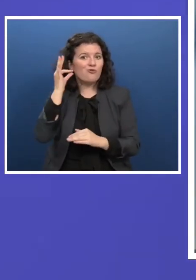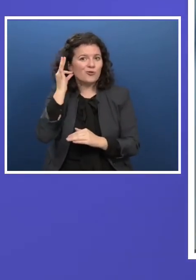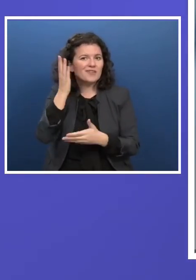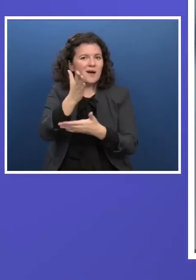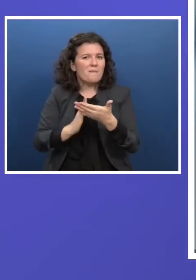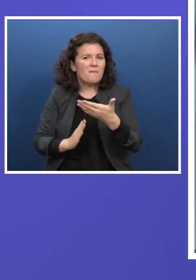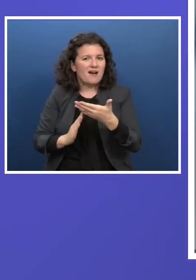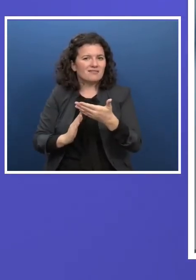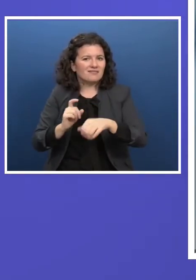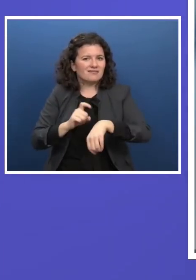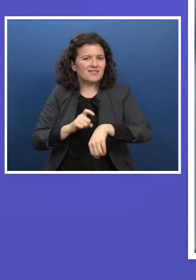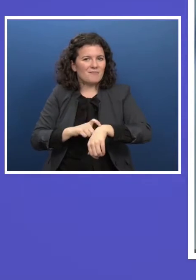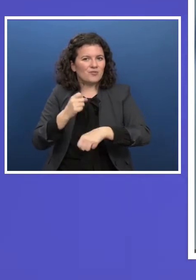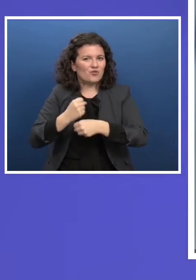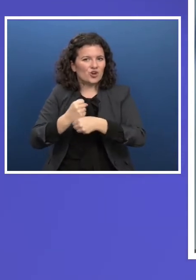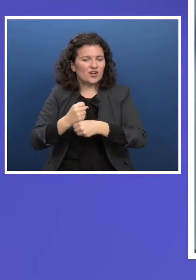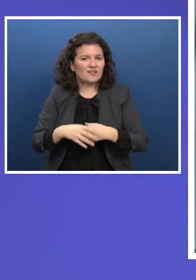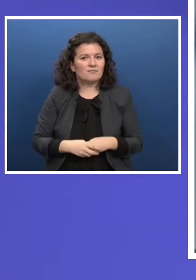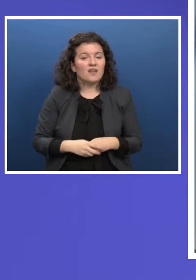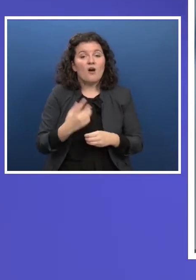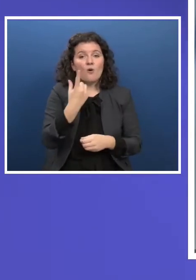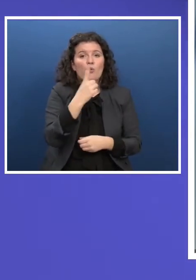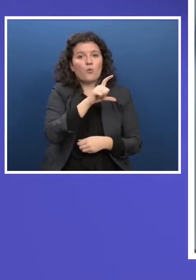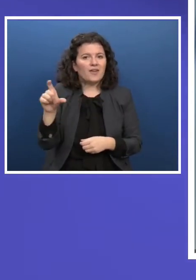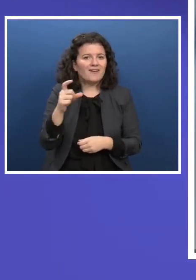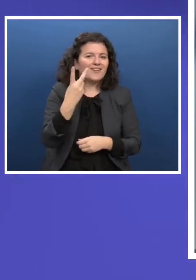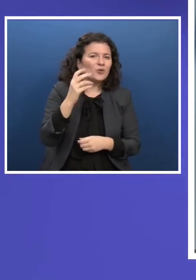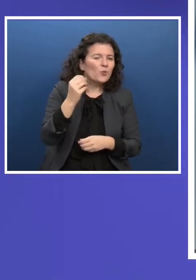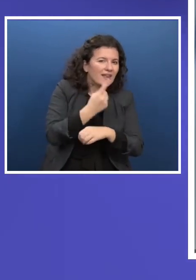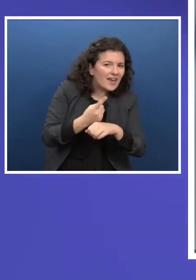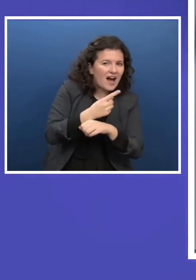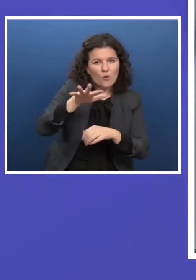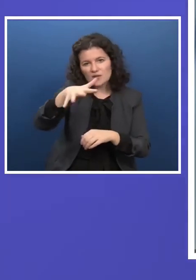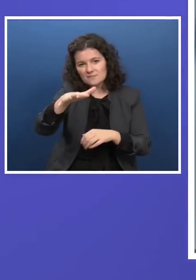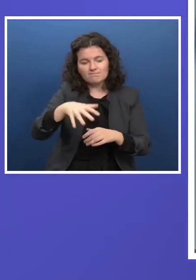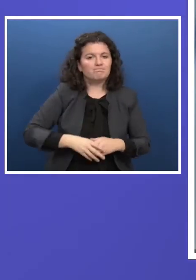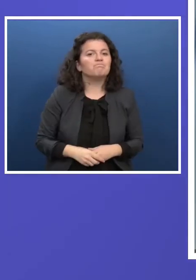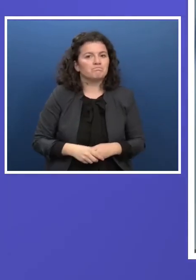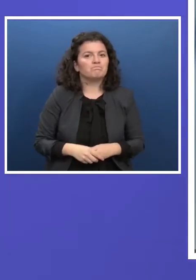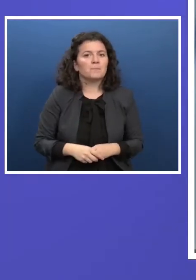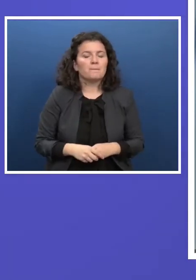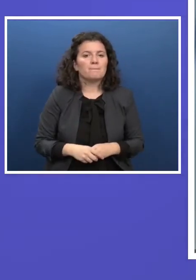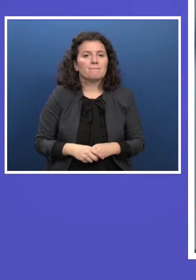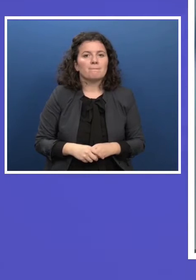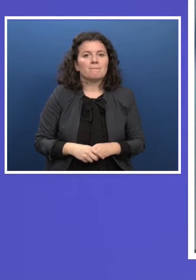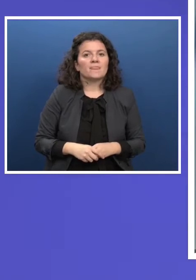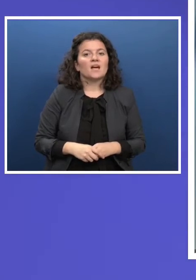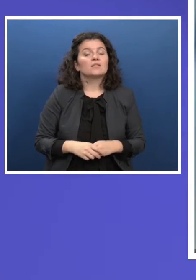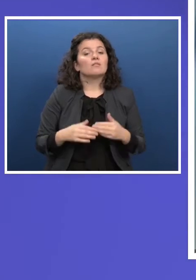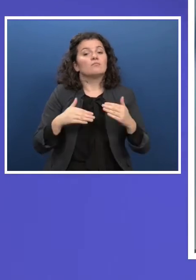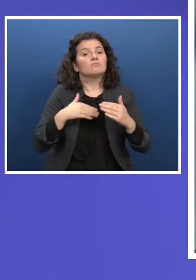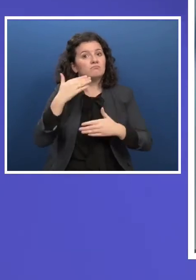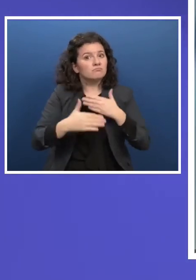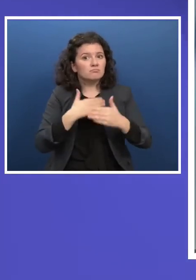some barriers to opportunities to build more gender profession progressions and also more